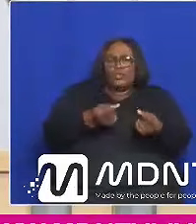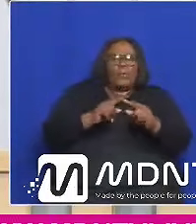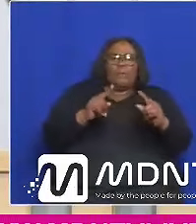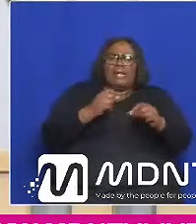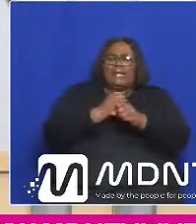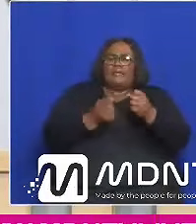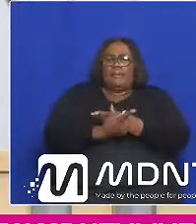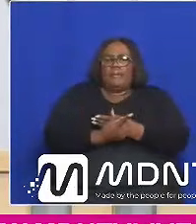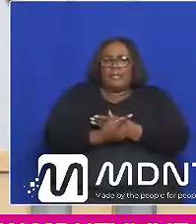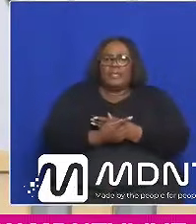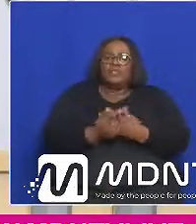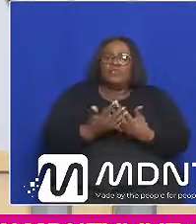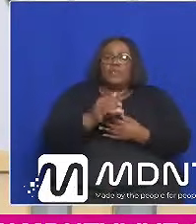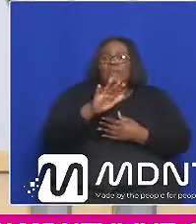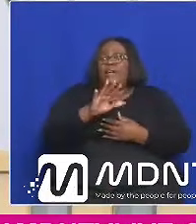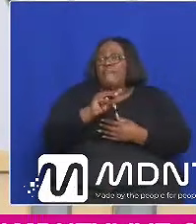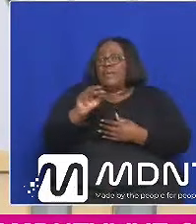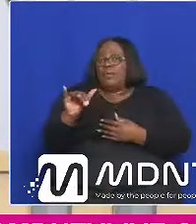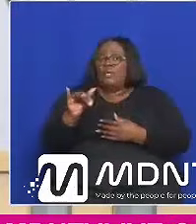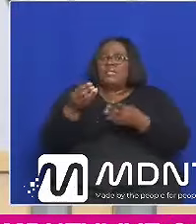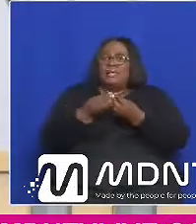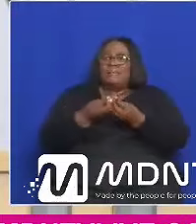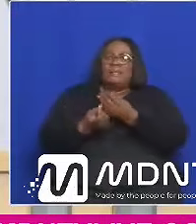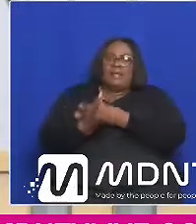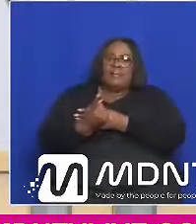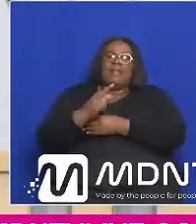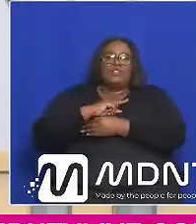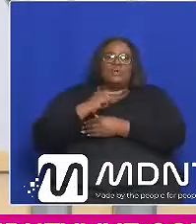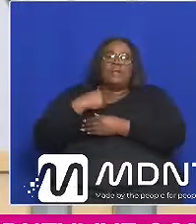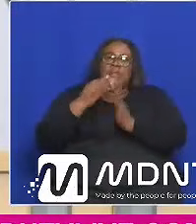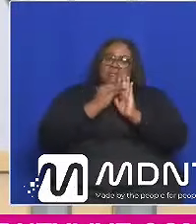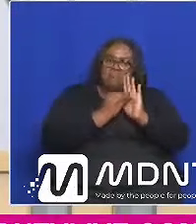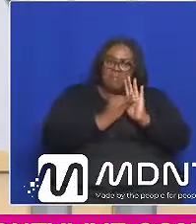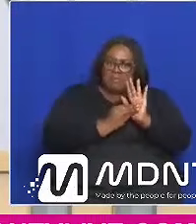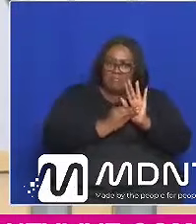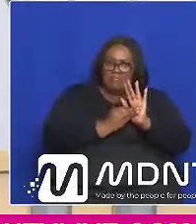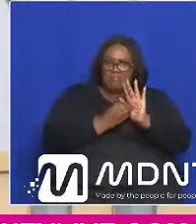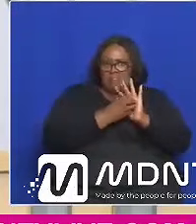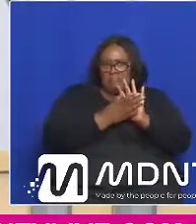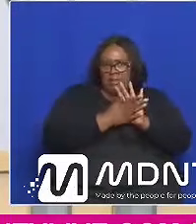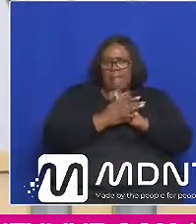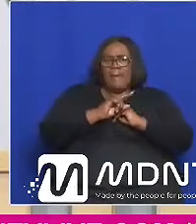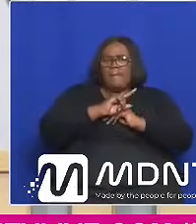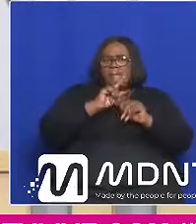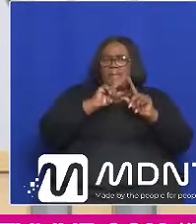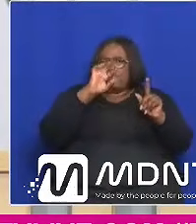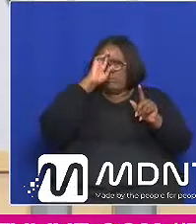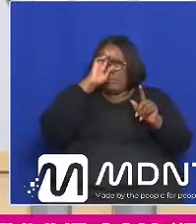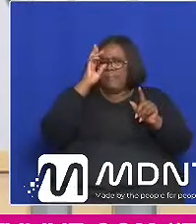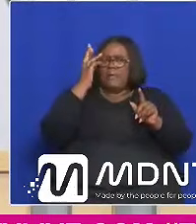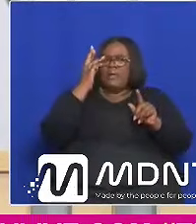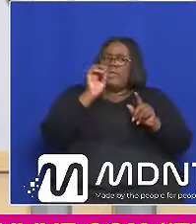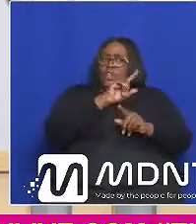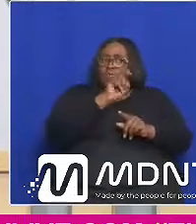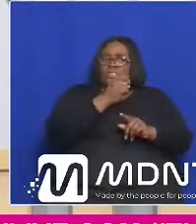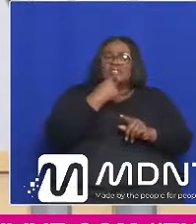5 million is something that happened. That's why I've mentioned it. Yes, but you remember the question wanted you to explain the nature of your